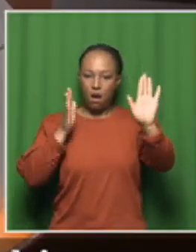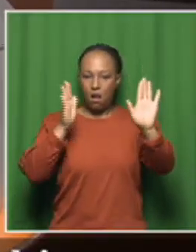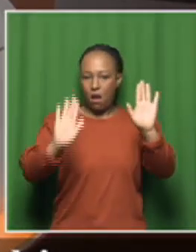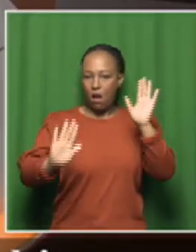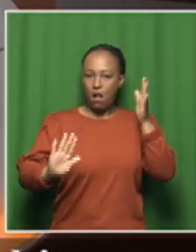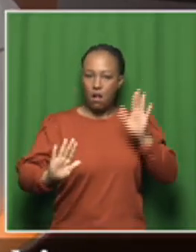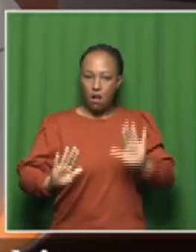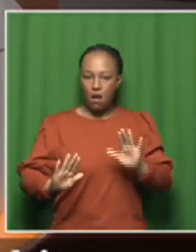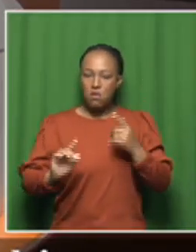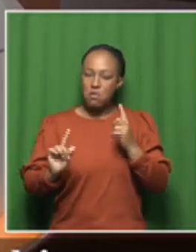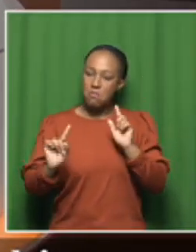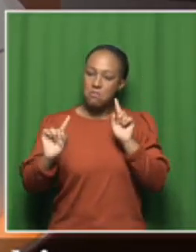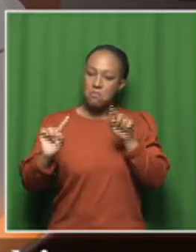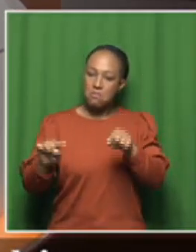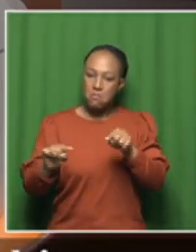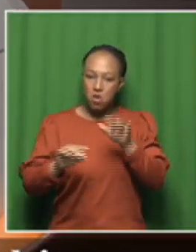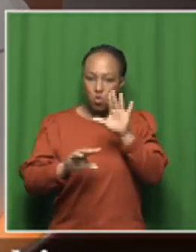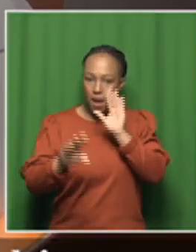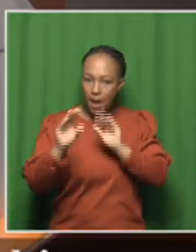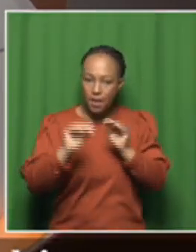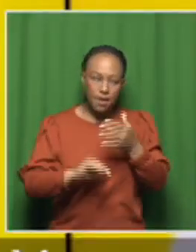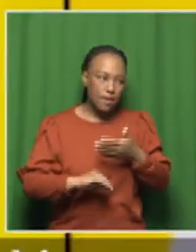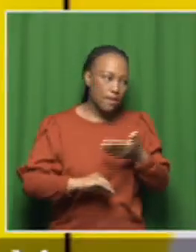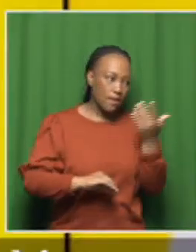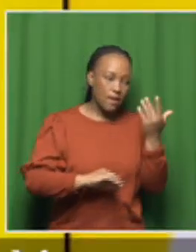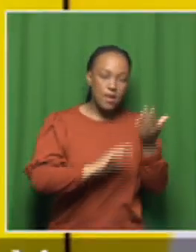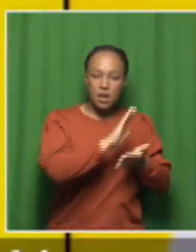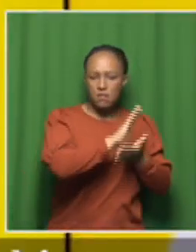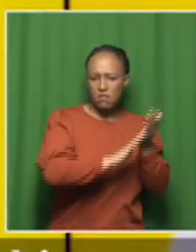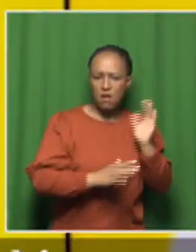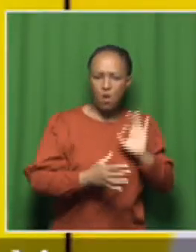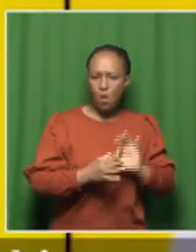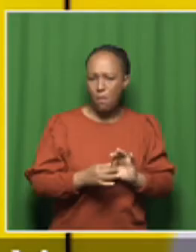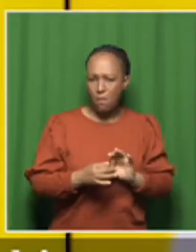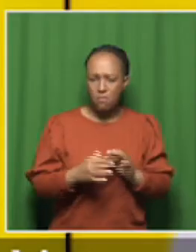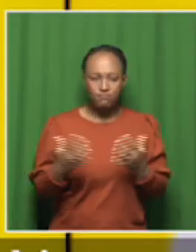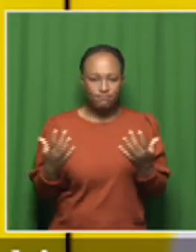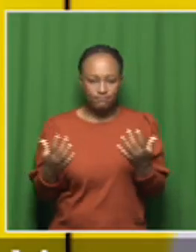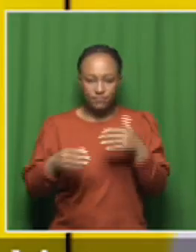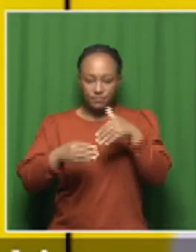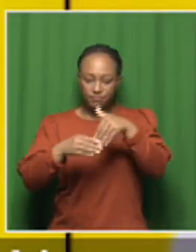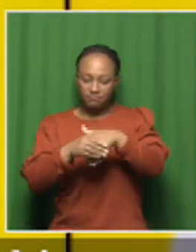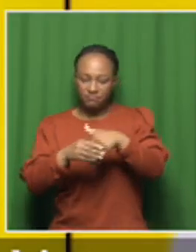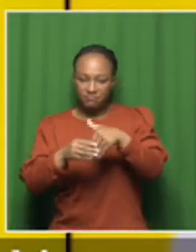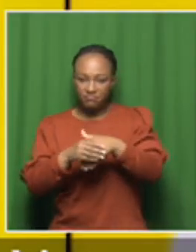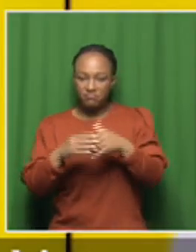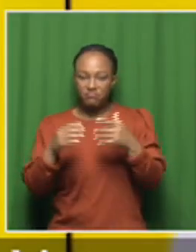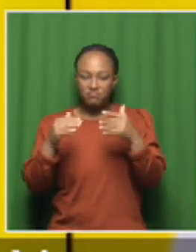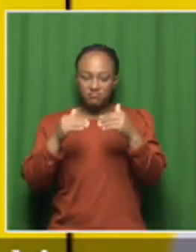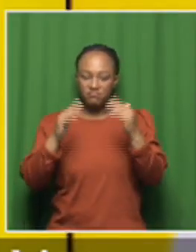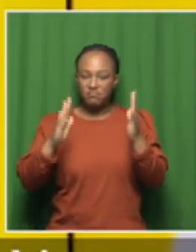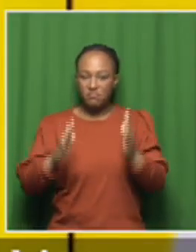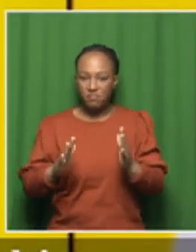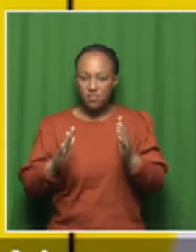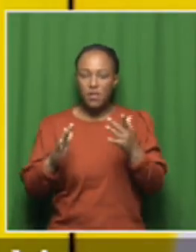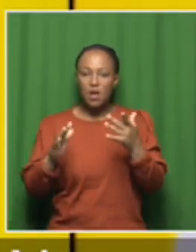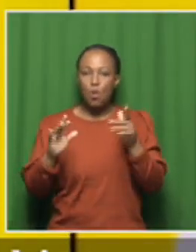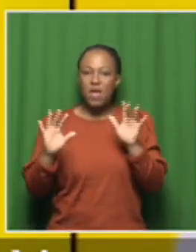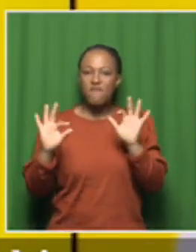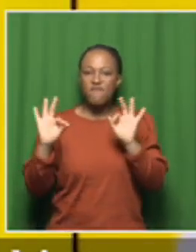home, or learning about fashion and going home. It's about learning in-house what it takes to be a fashion curator within a museum